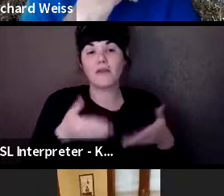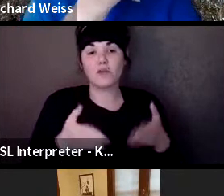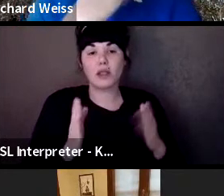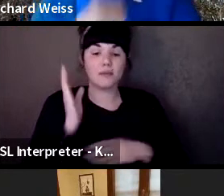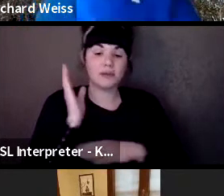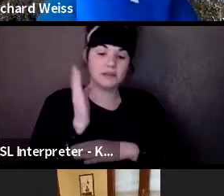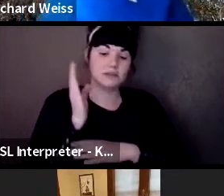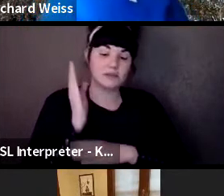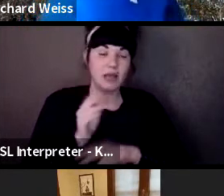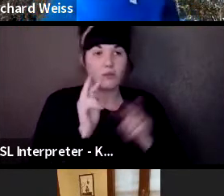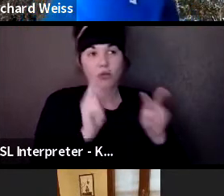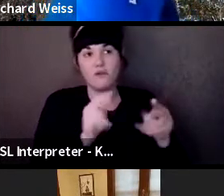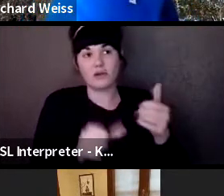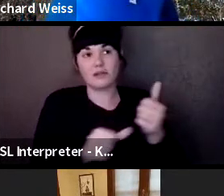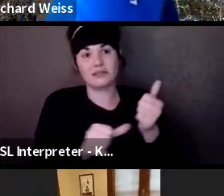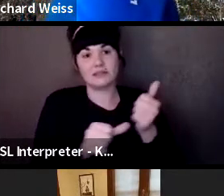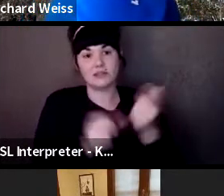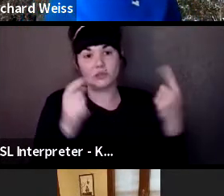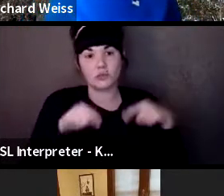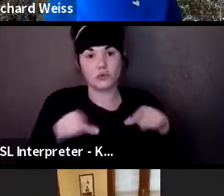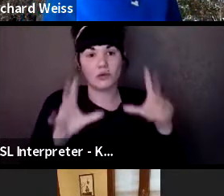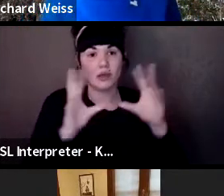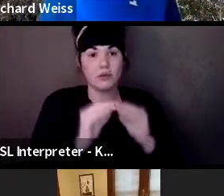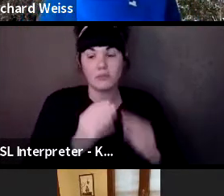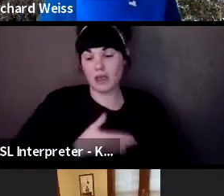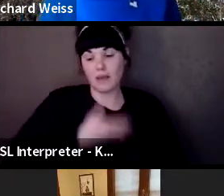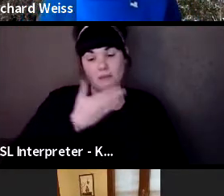I'm happy to answer any questions.